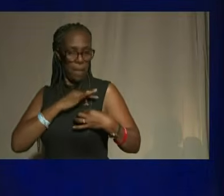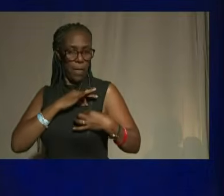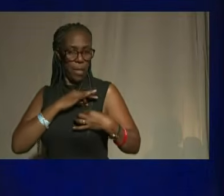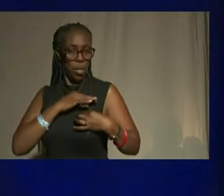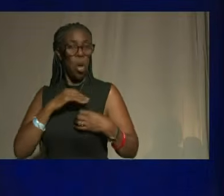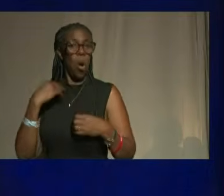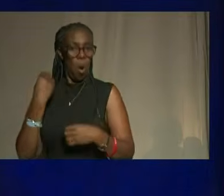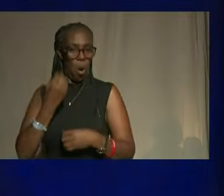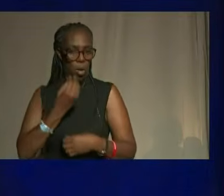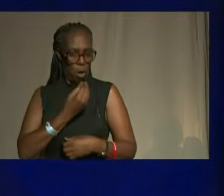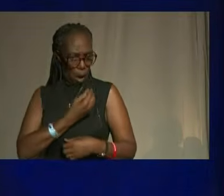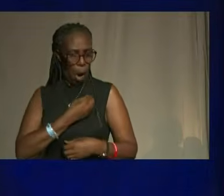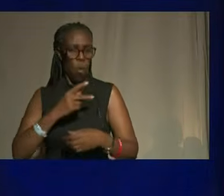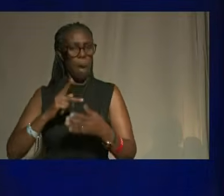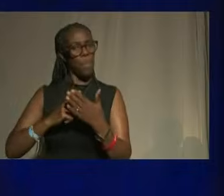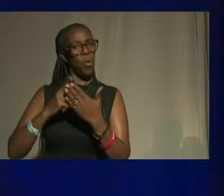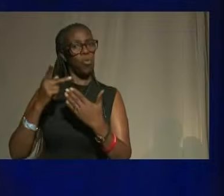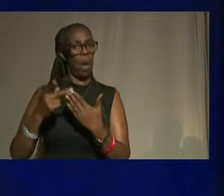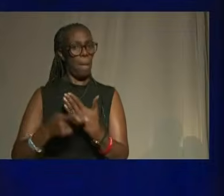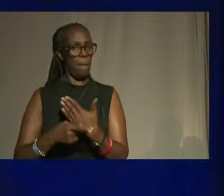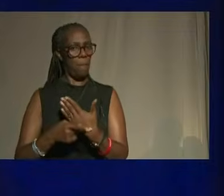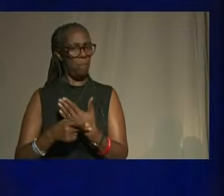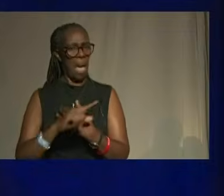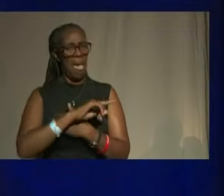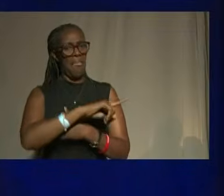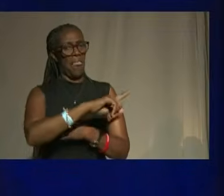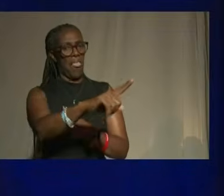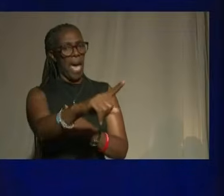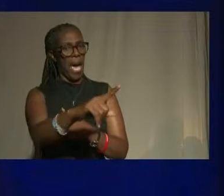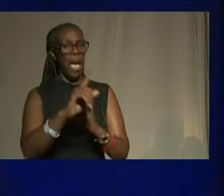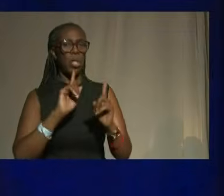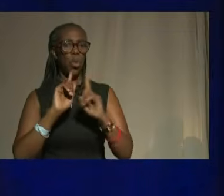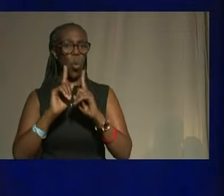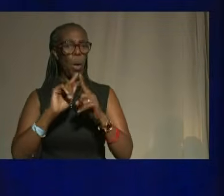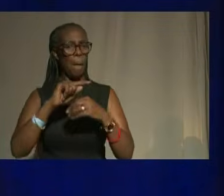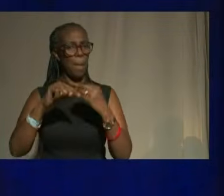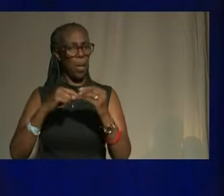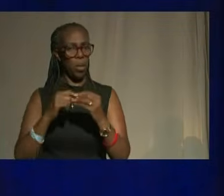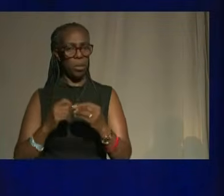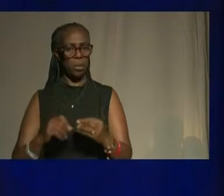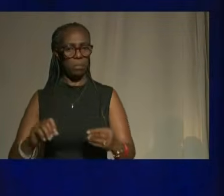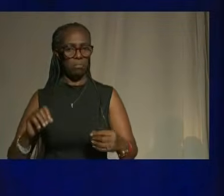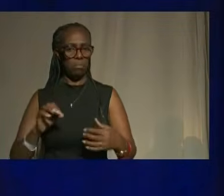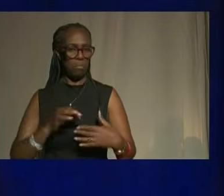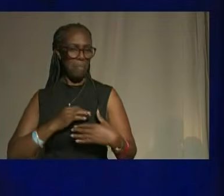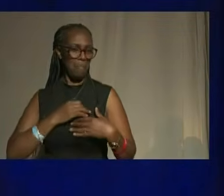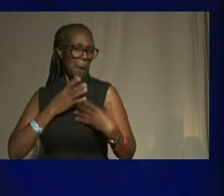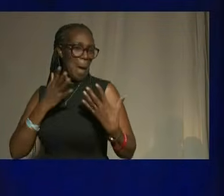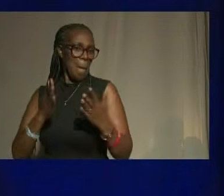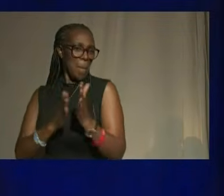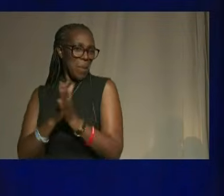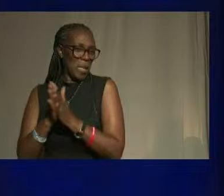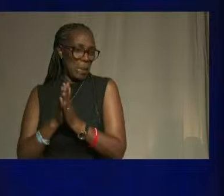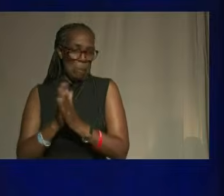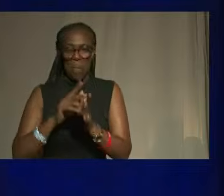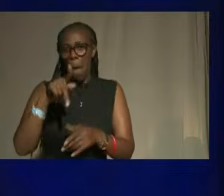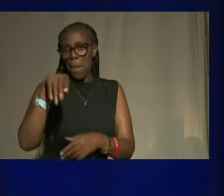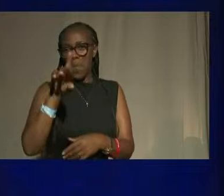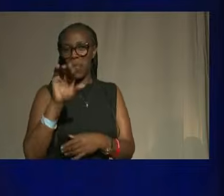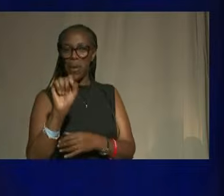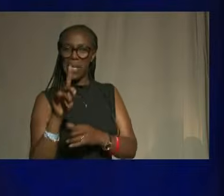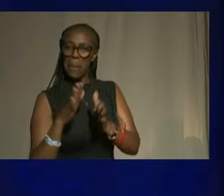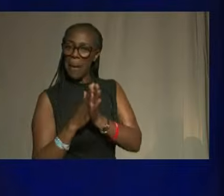our approach from theirs. They talk about prosperity. It's prosperity for them and